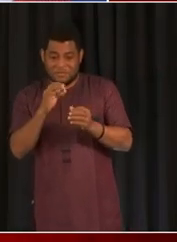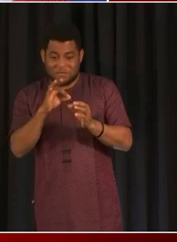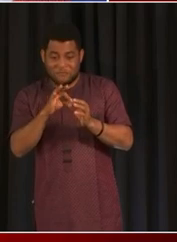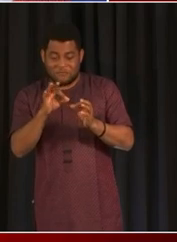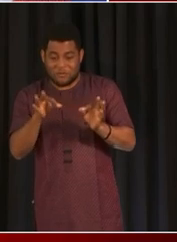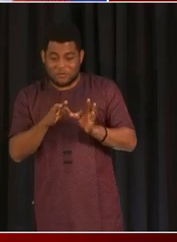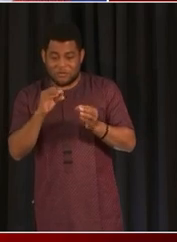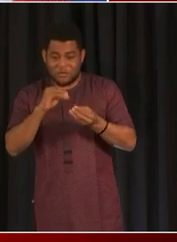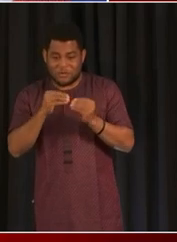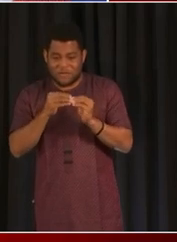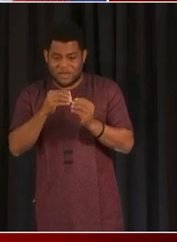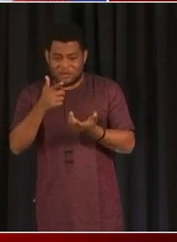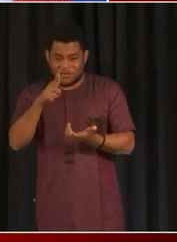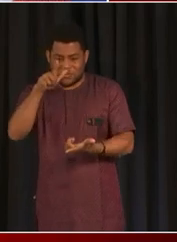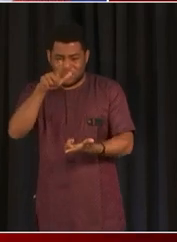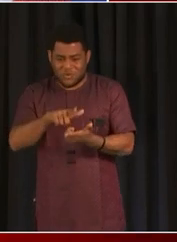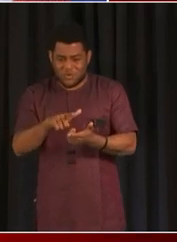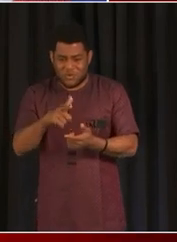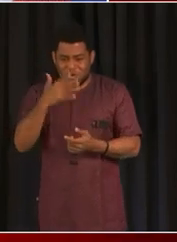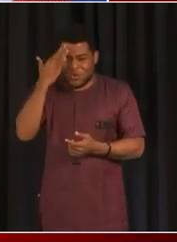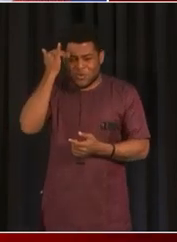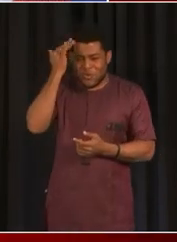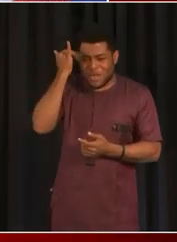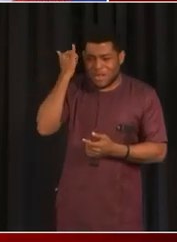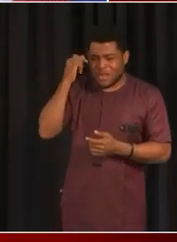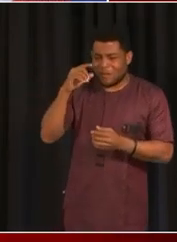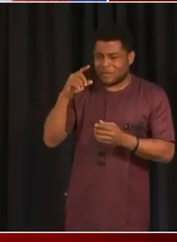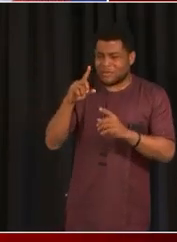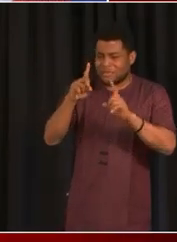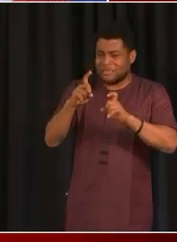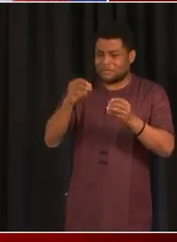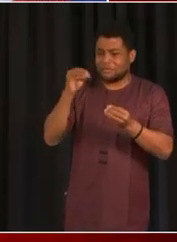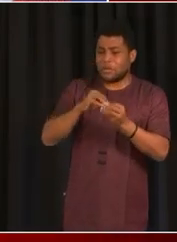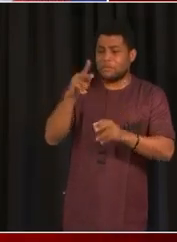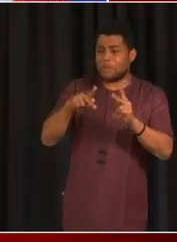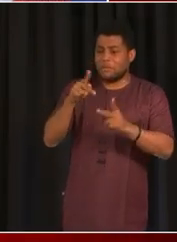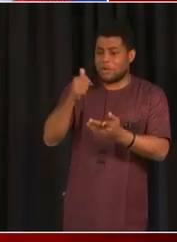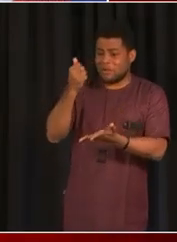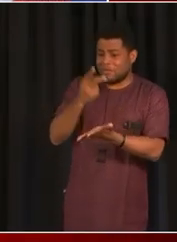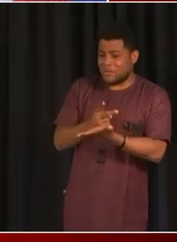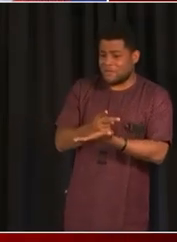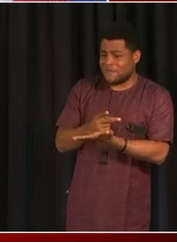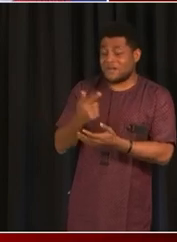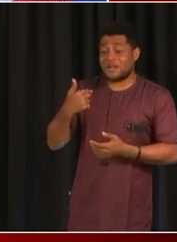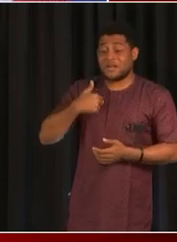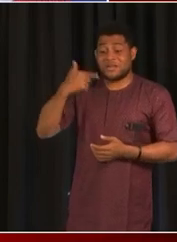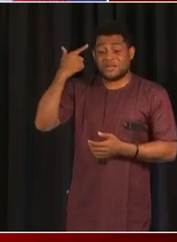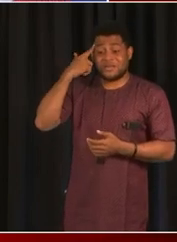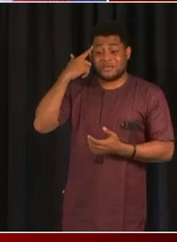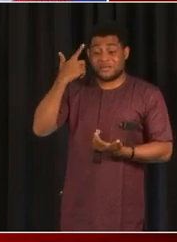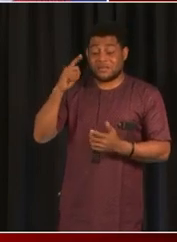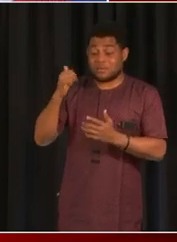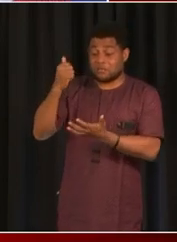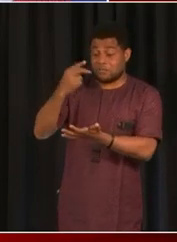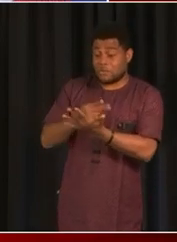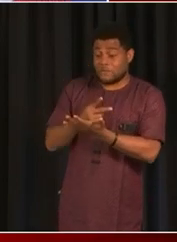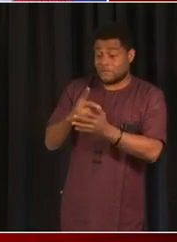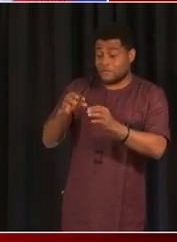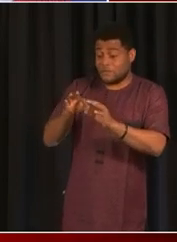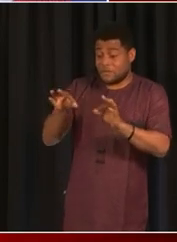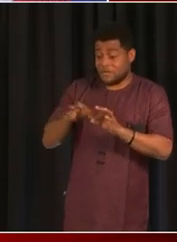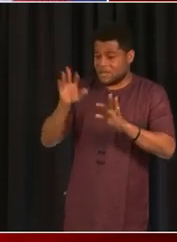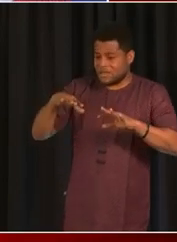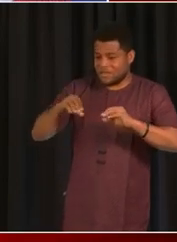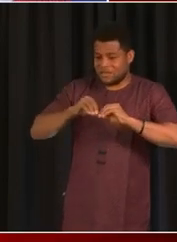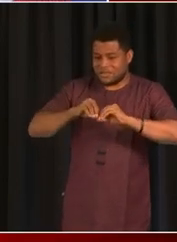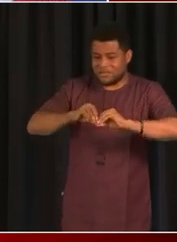have been consented? And my understanding is that the consent forms haven't been issued yet to parents, and school's 2 weeks away.